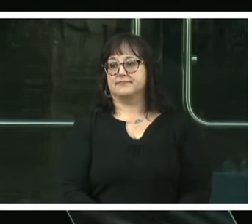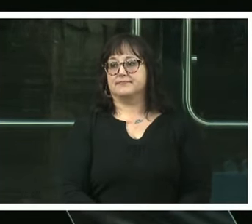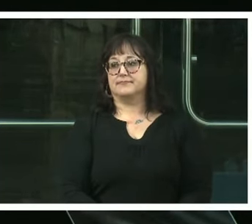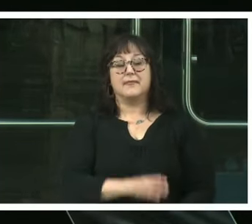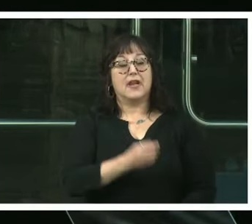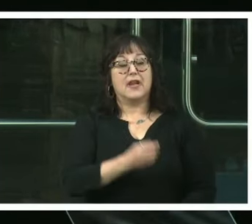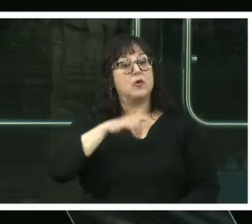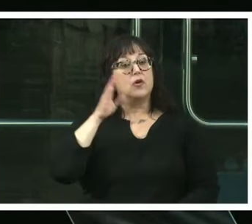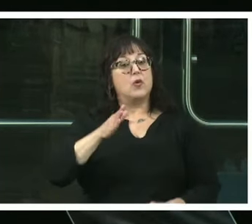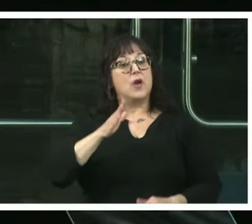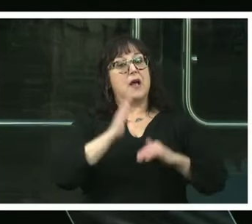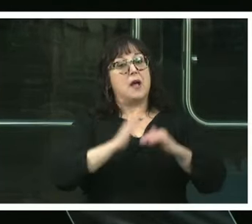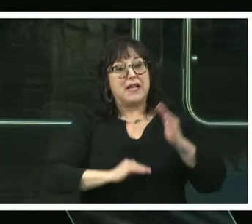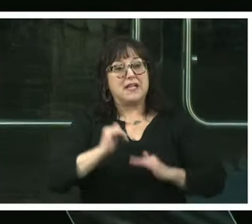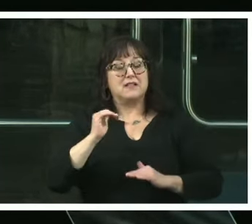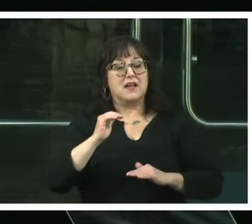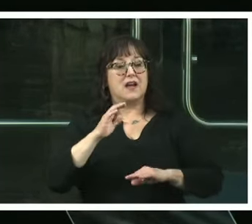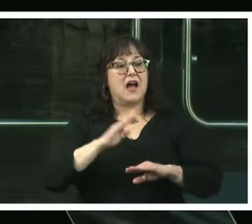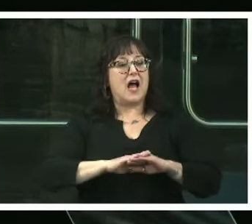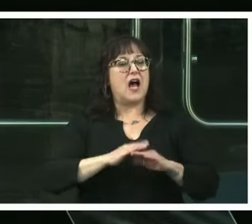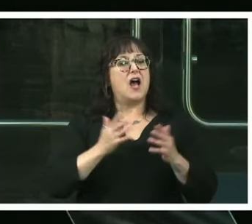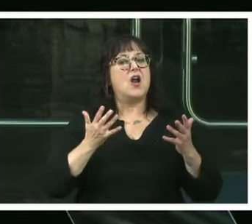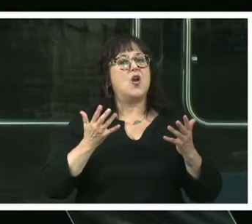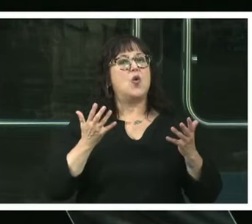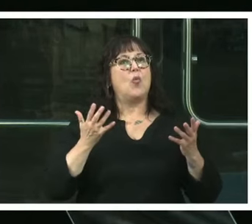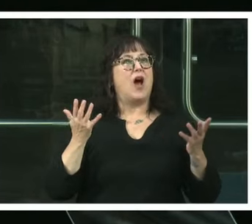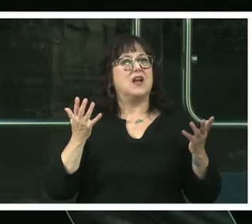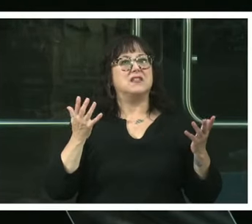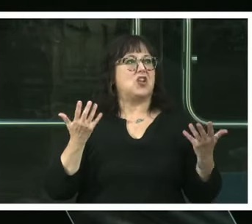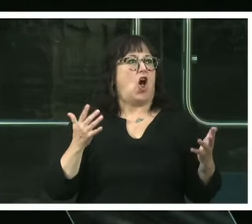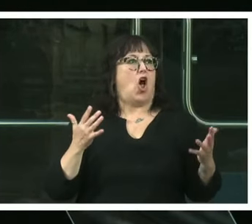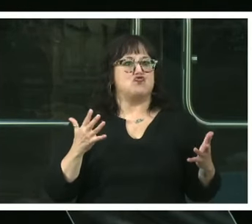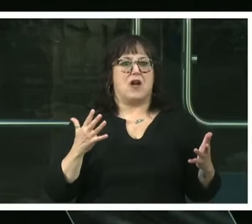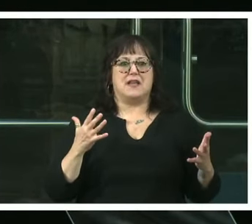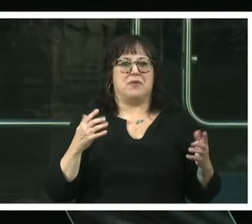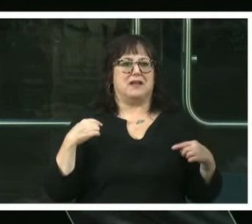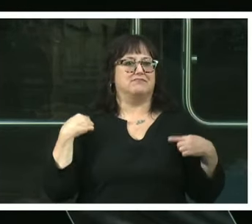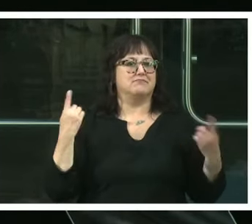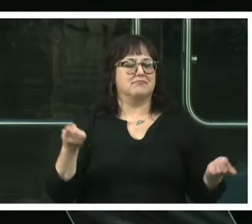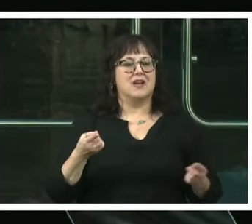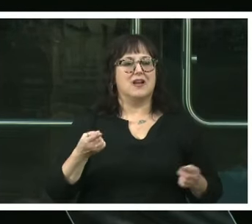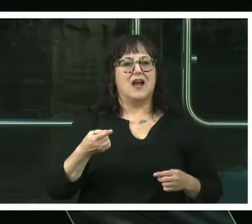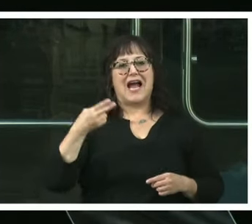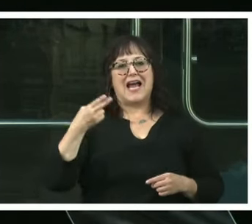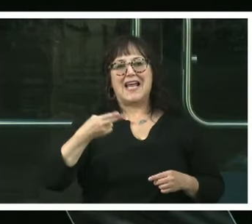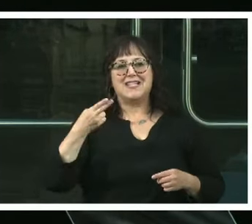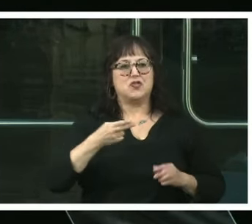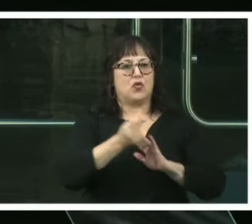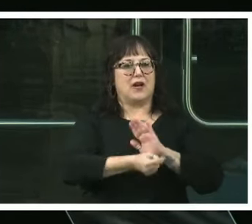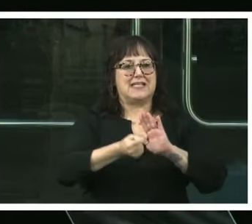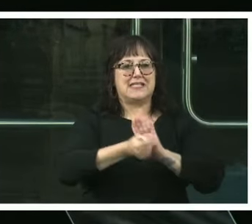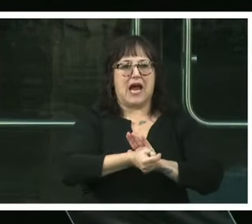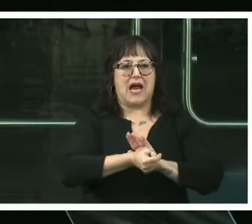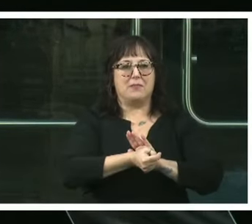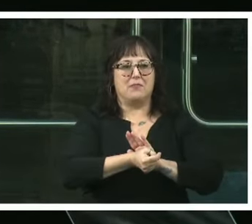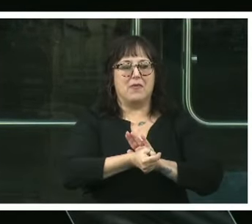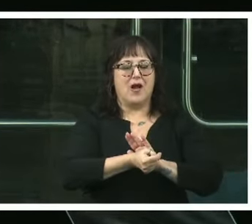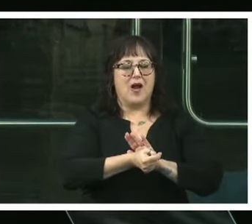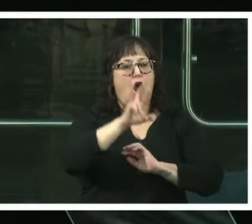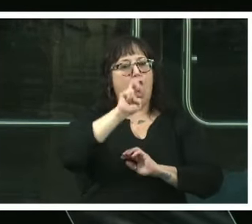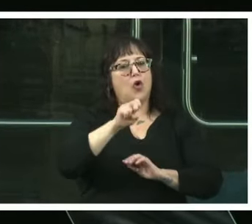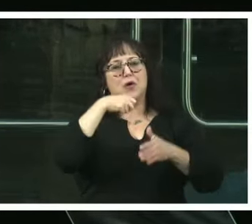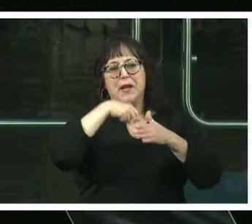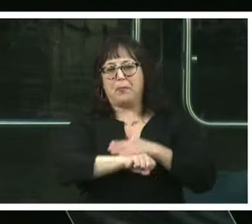And we will build on what has been a historic era, a renaissance for our parks and